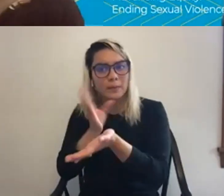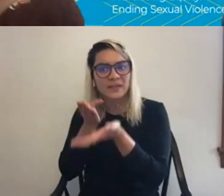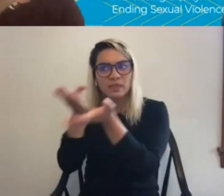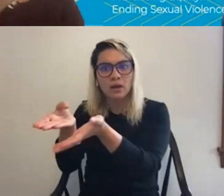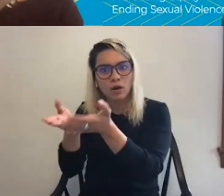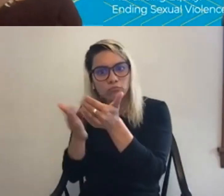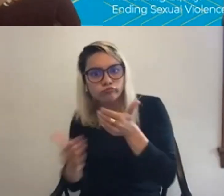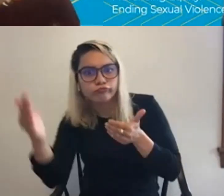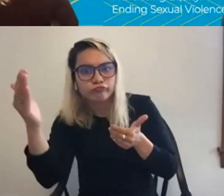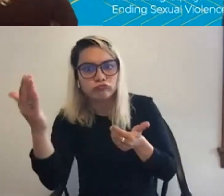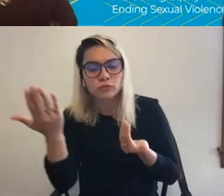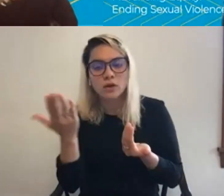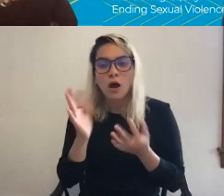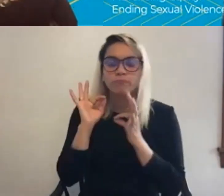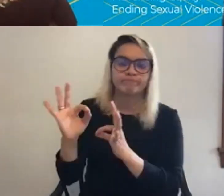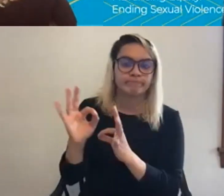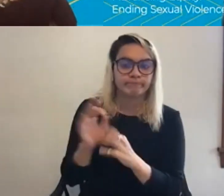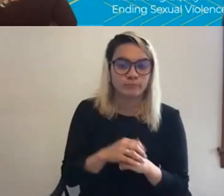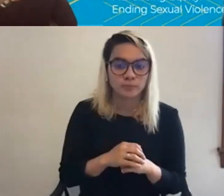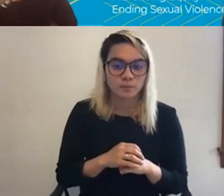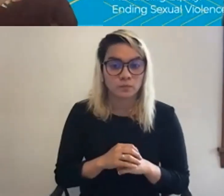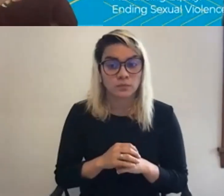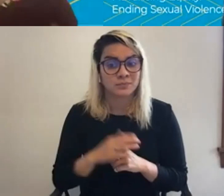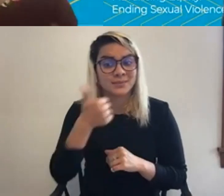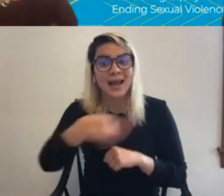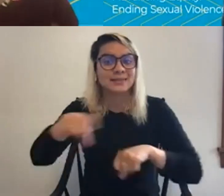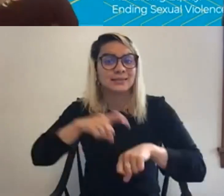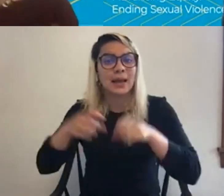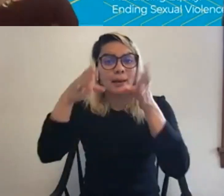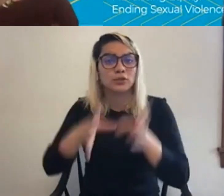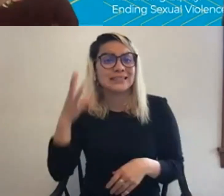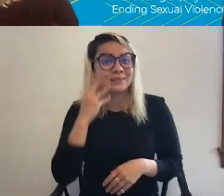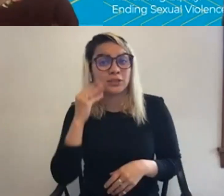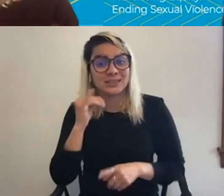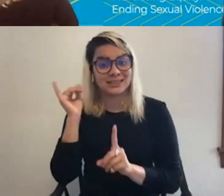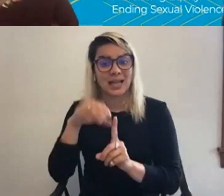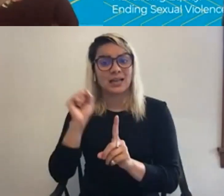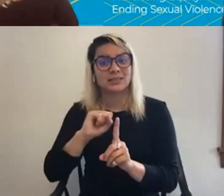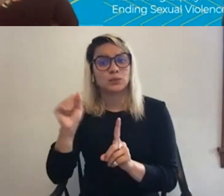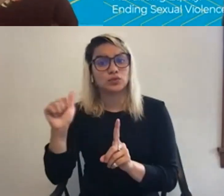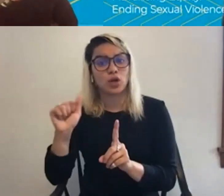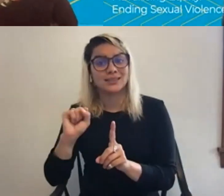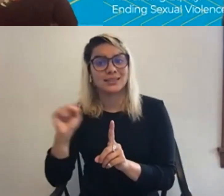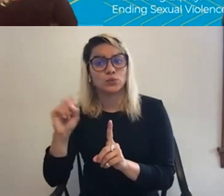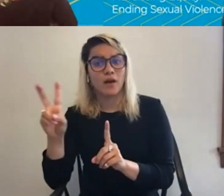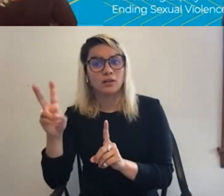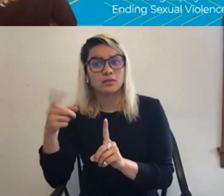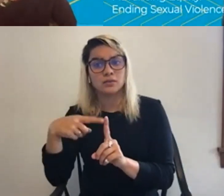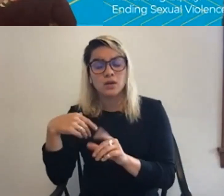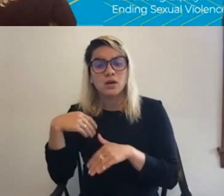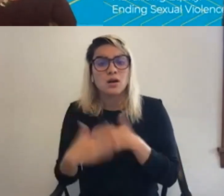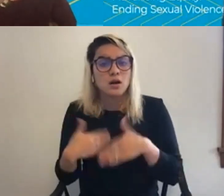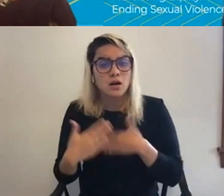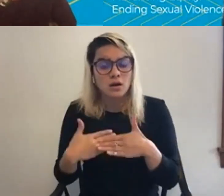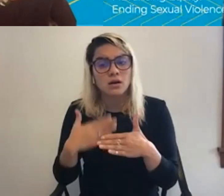that, when we go through these things, we need someone to respond, not just in the moment, but as we're processing it over time.